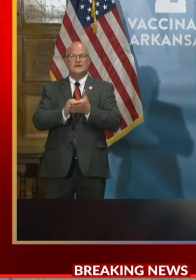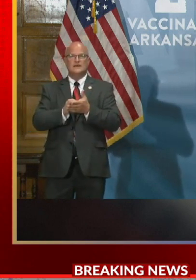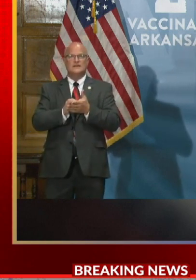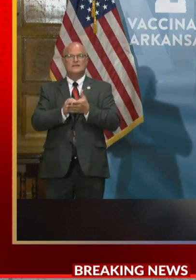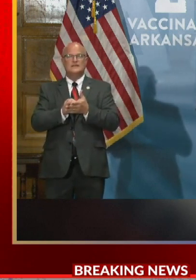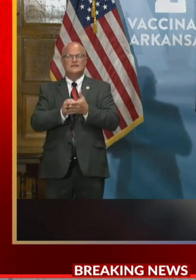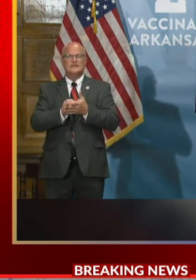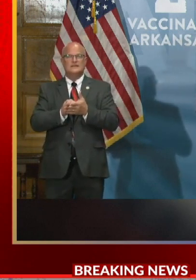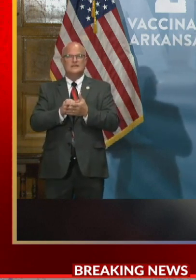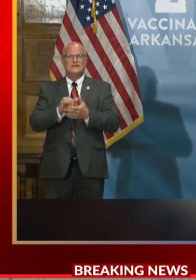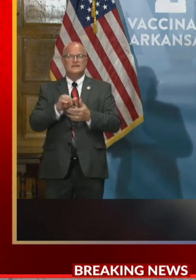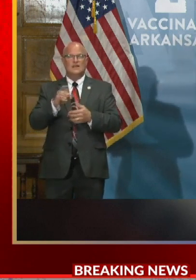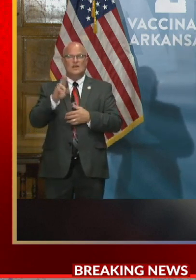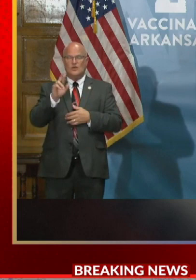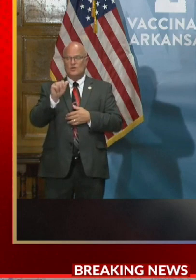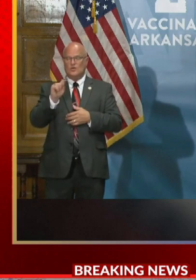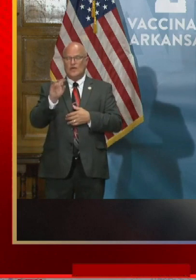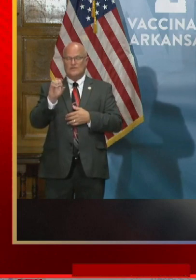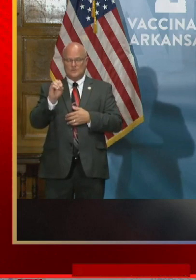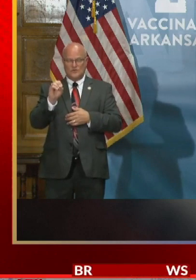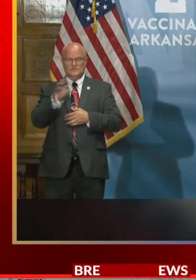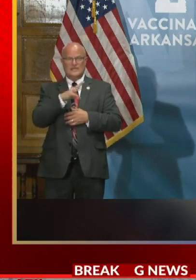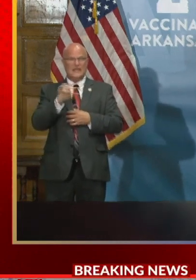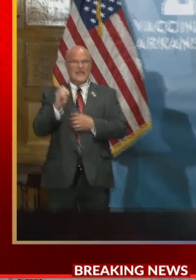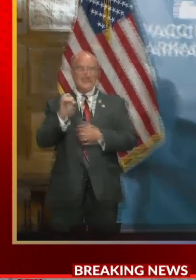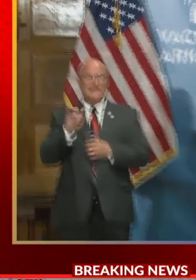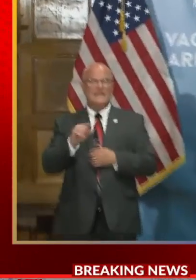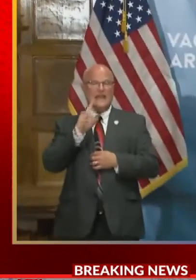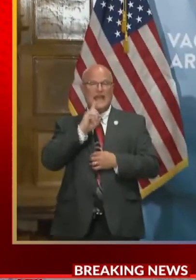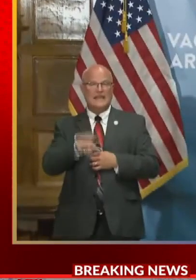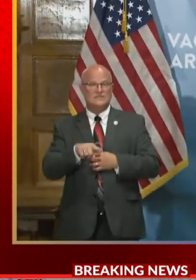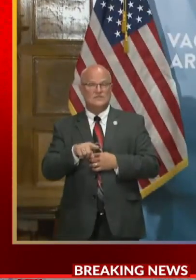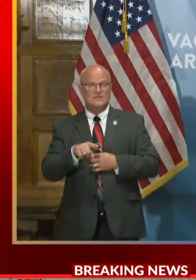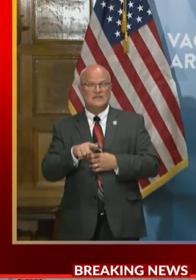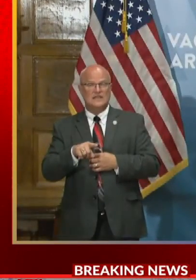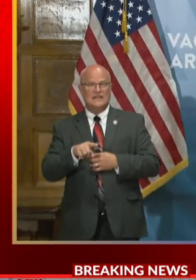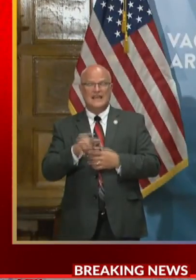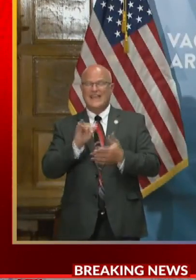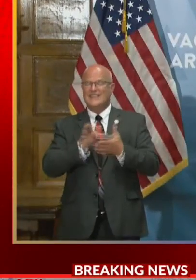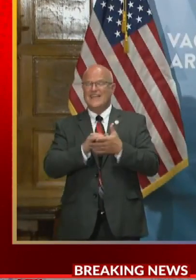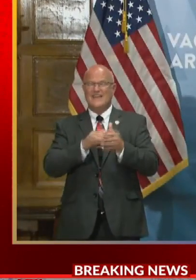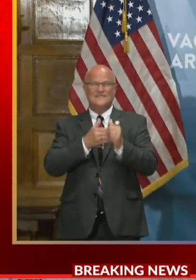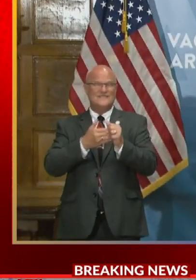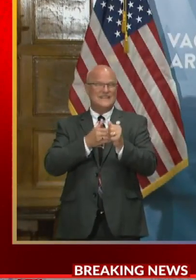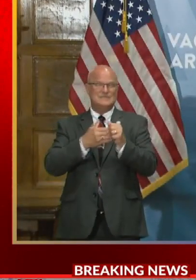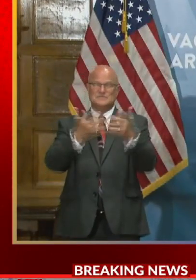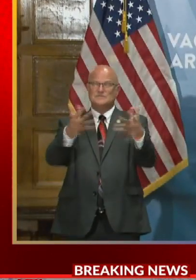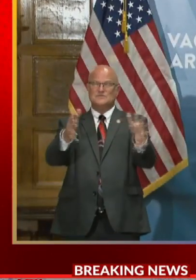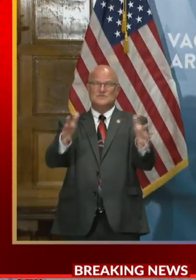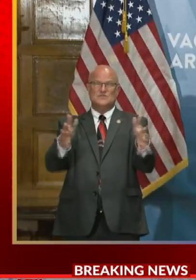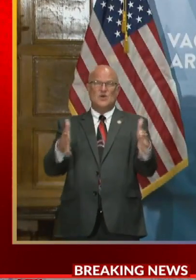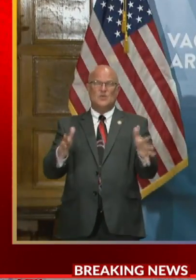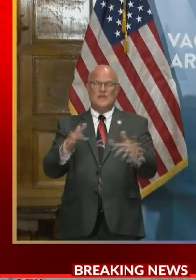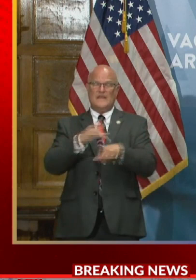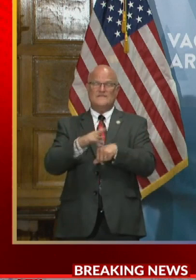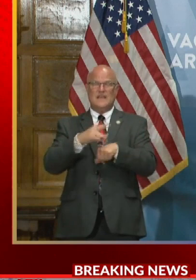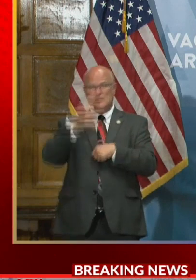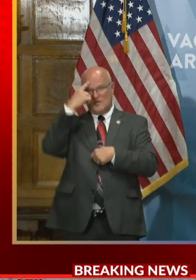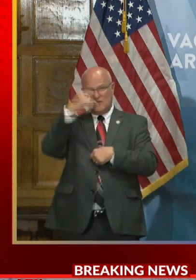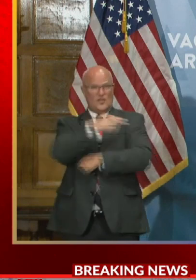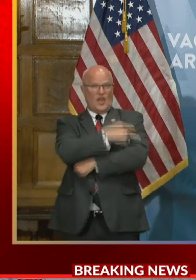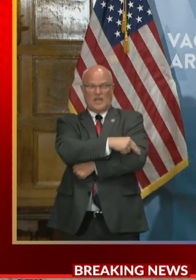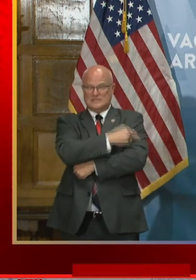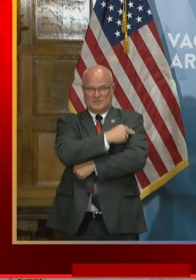to the ratios, and the answer is that flexibility is already available for